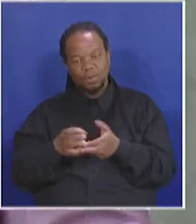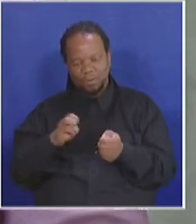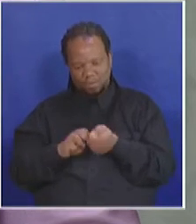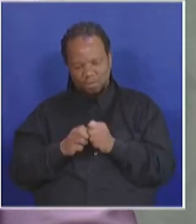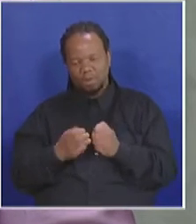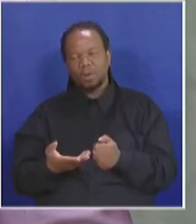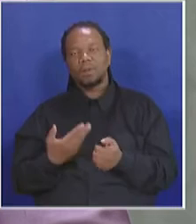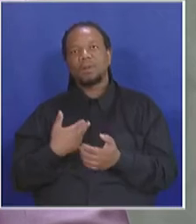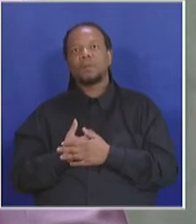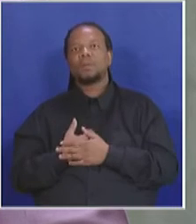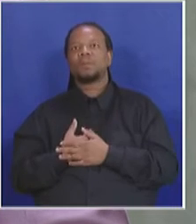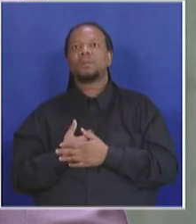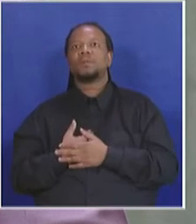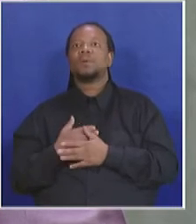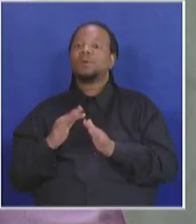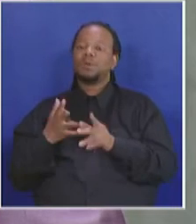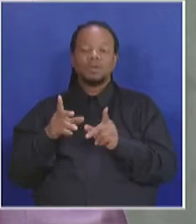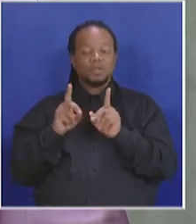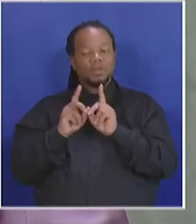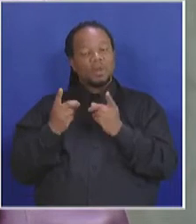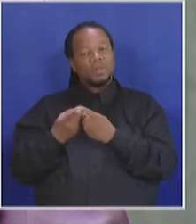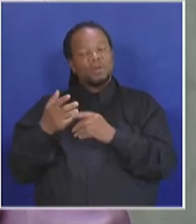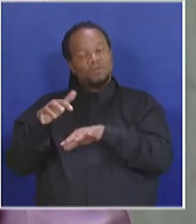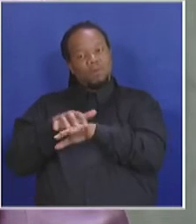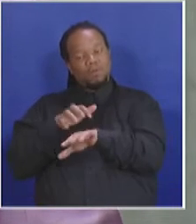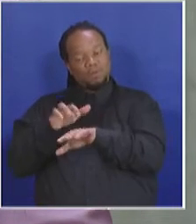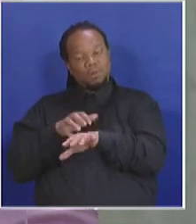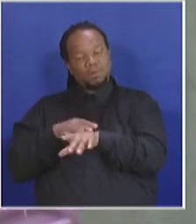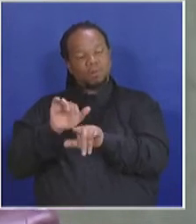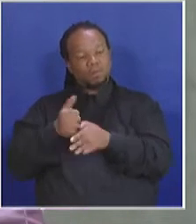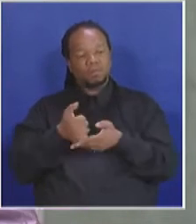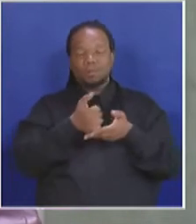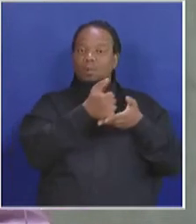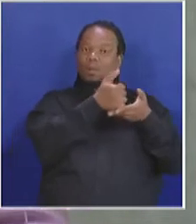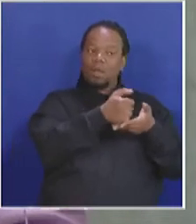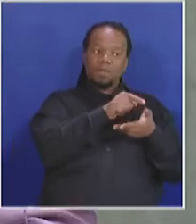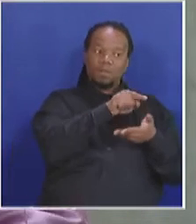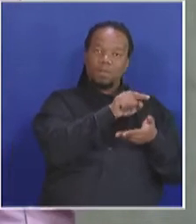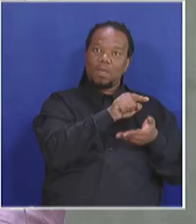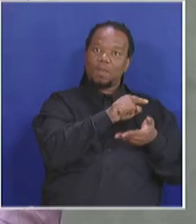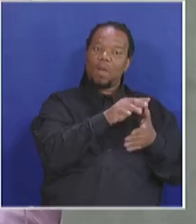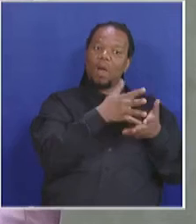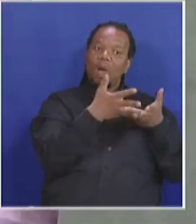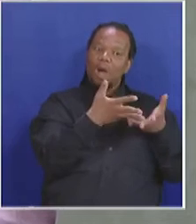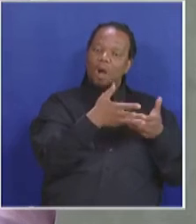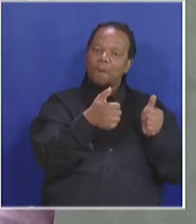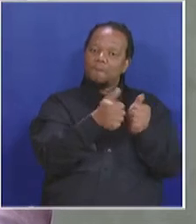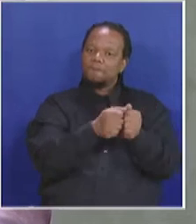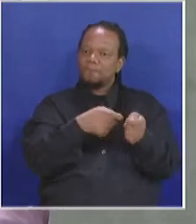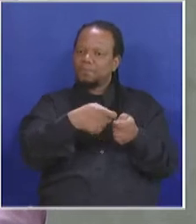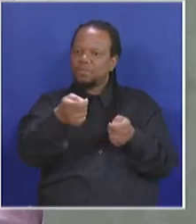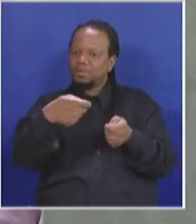Department of Agriculture must also assist the beneficiaries to establish marketing partners who can further